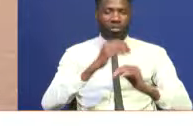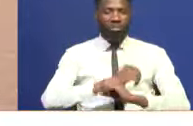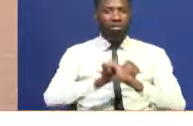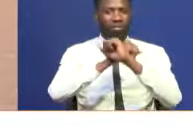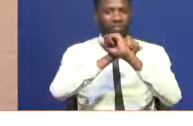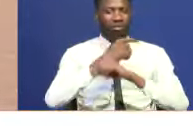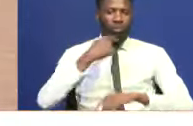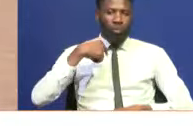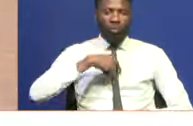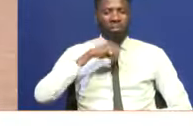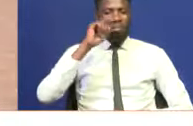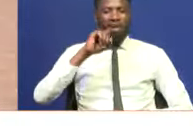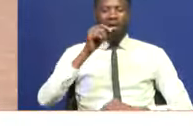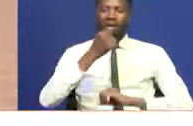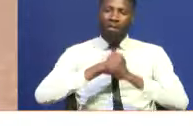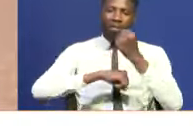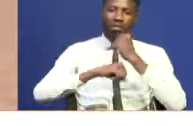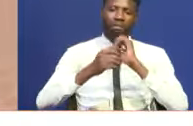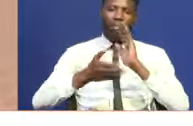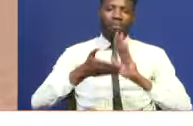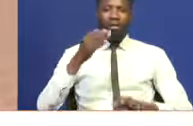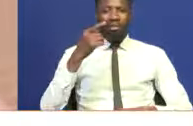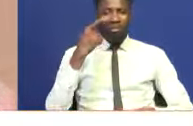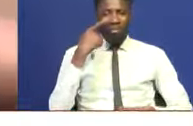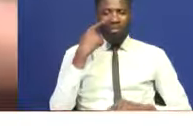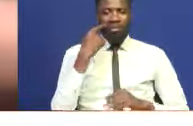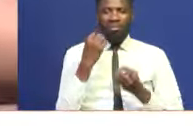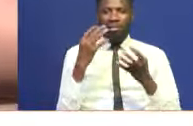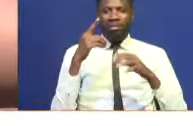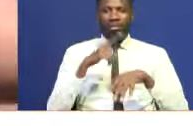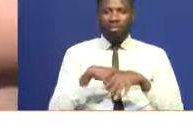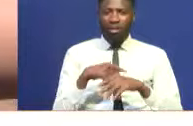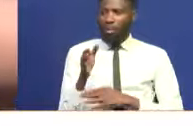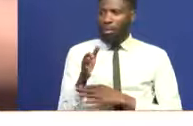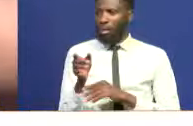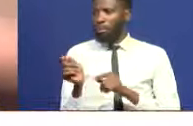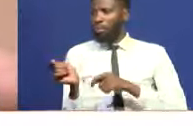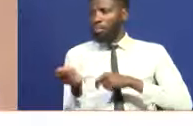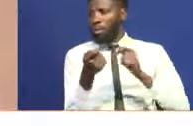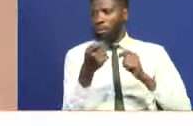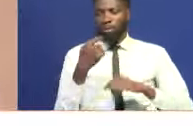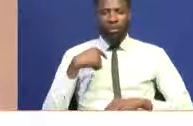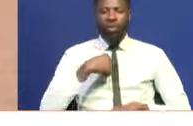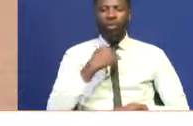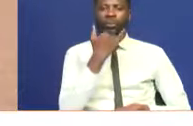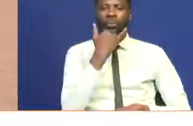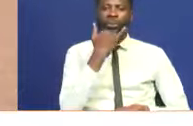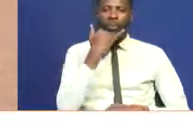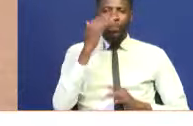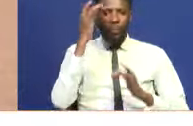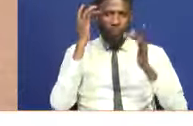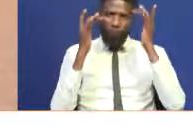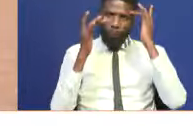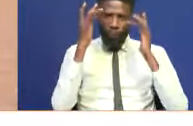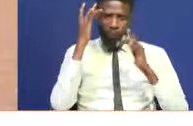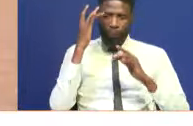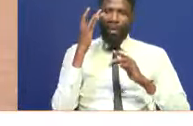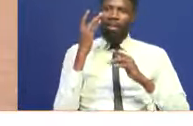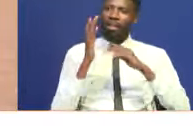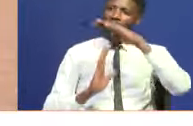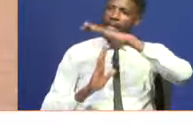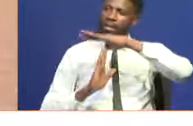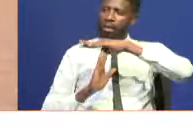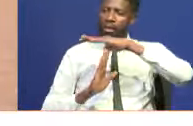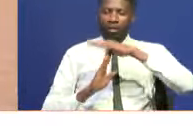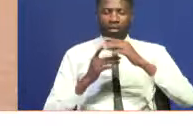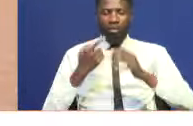our defense's reactions, because you realize with short corners, it means that we're making a lot of mistakes in the D. So we need to work on the structure of our defense,